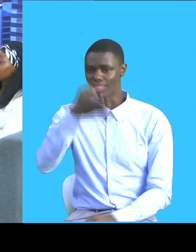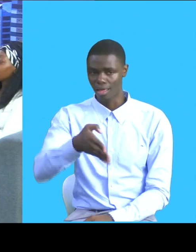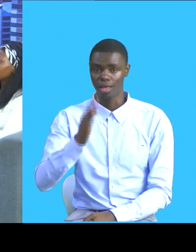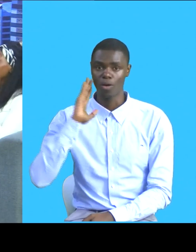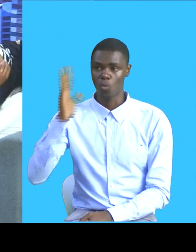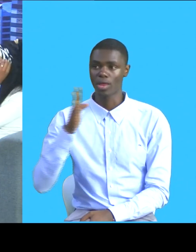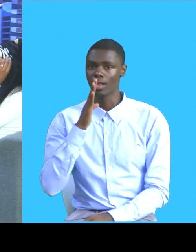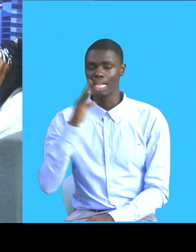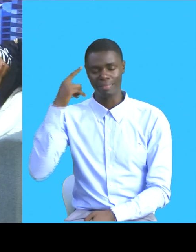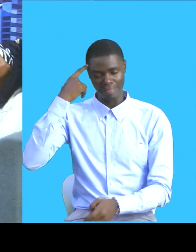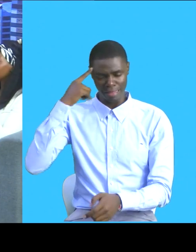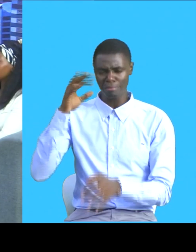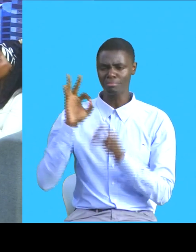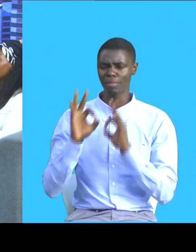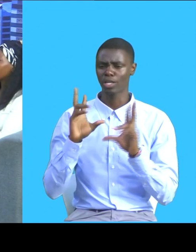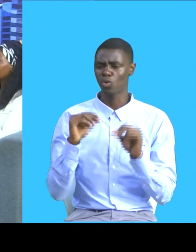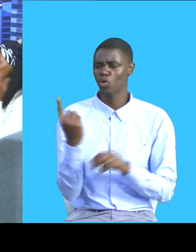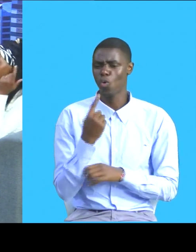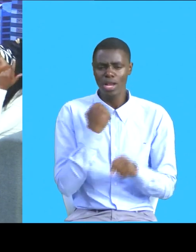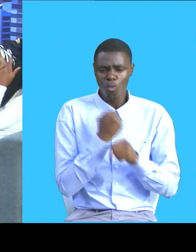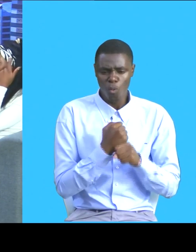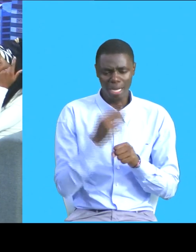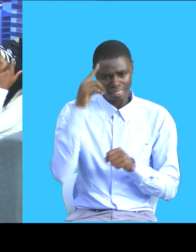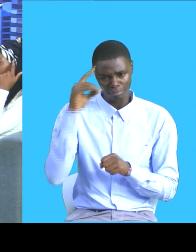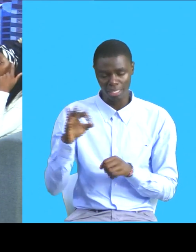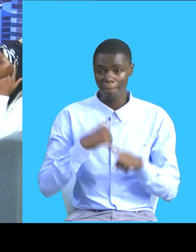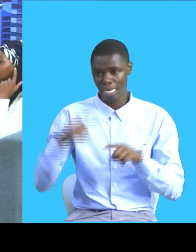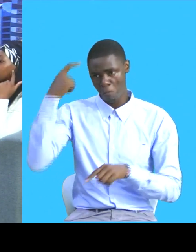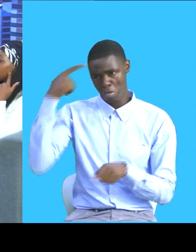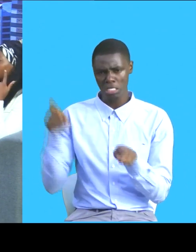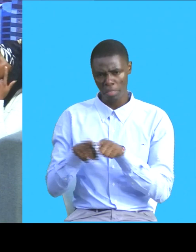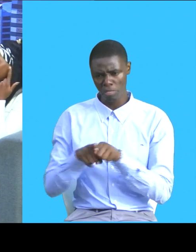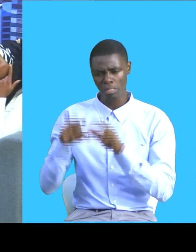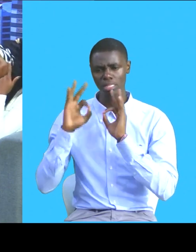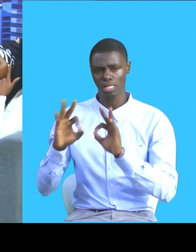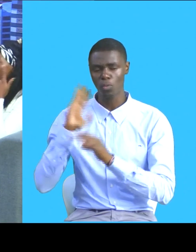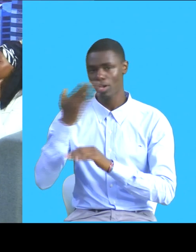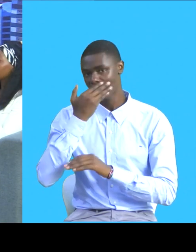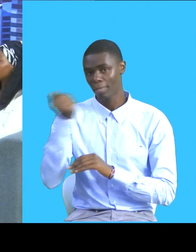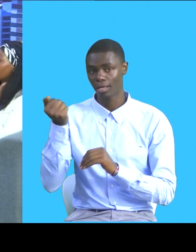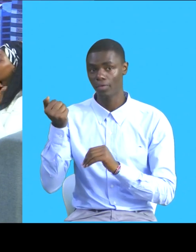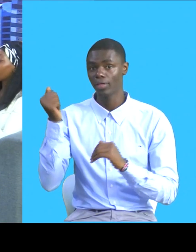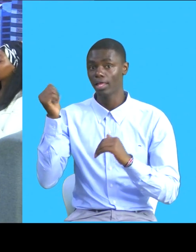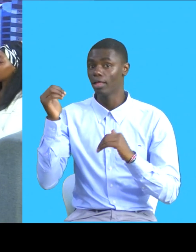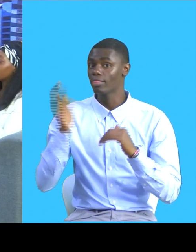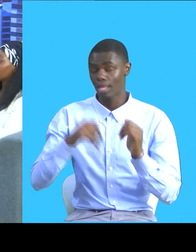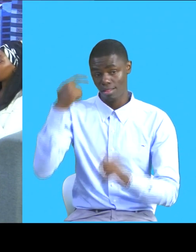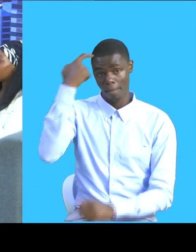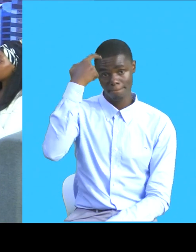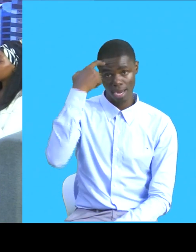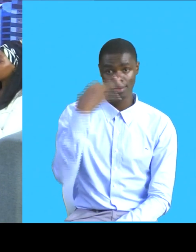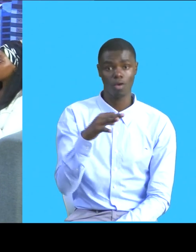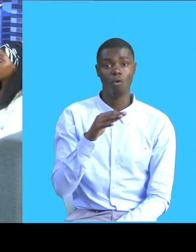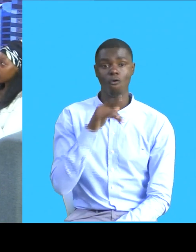she'll even think smarter, not just by working, but mindset. It will be much better than the mindset of a